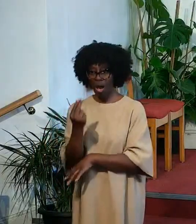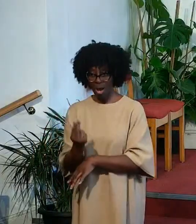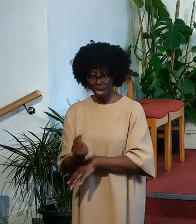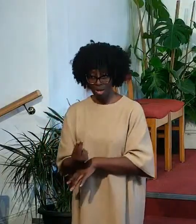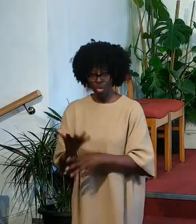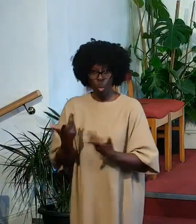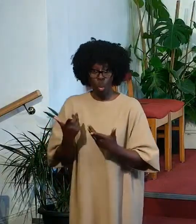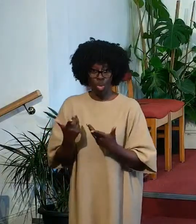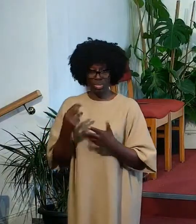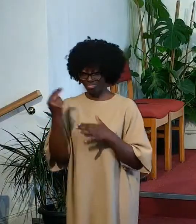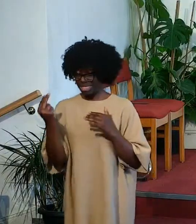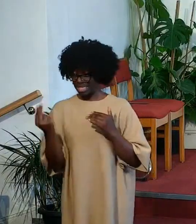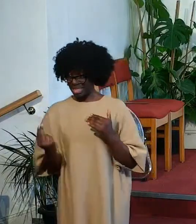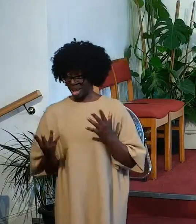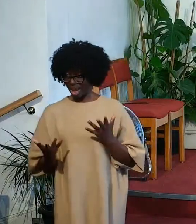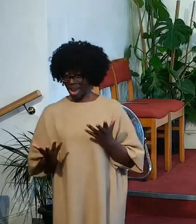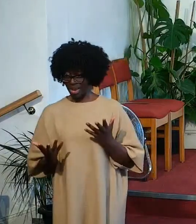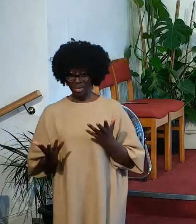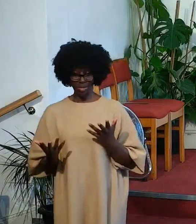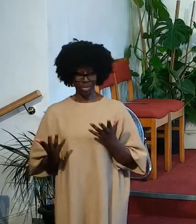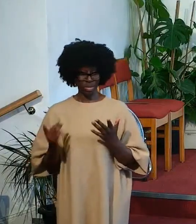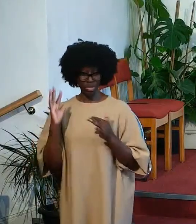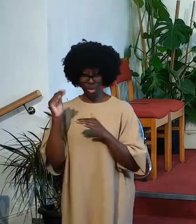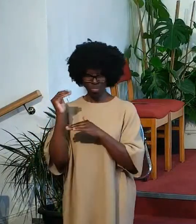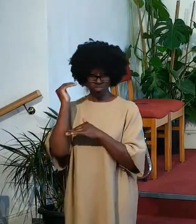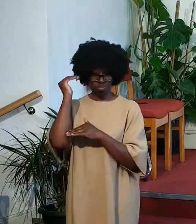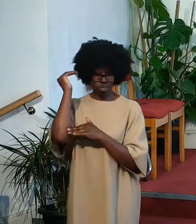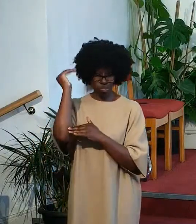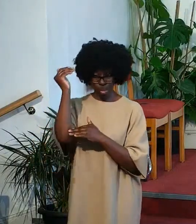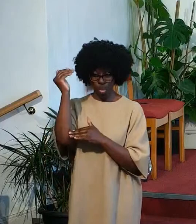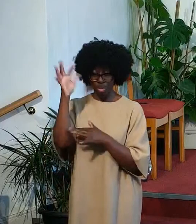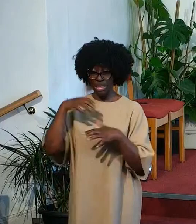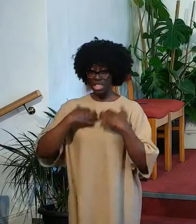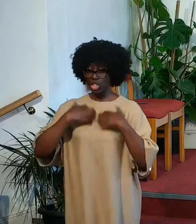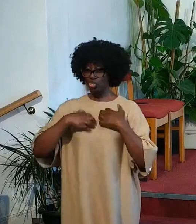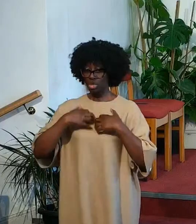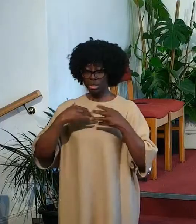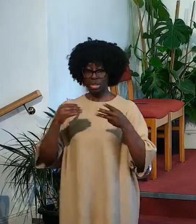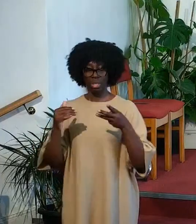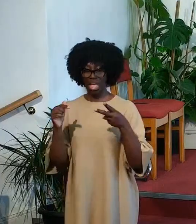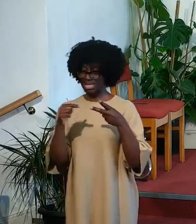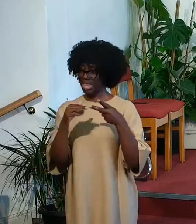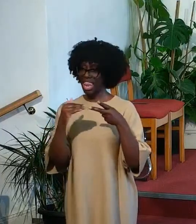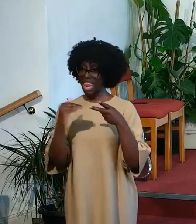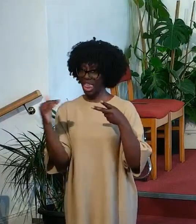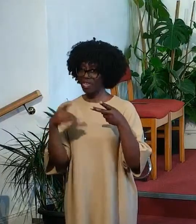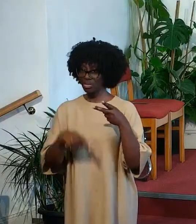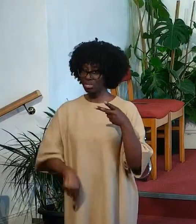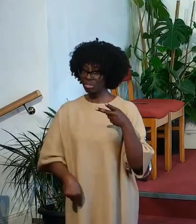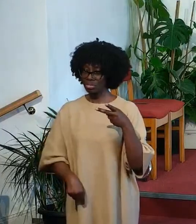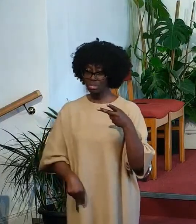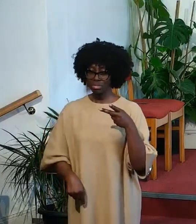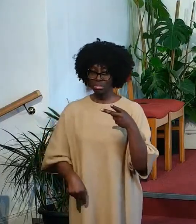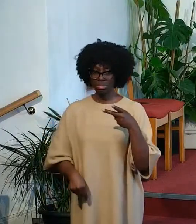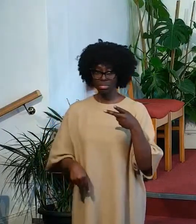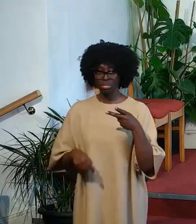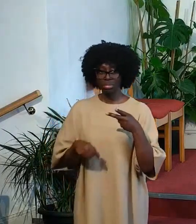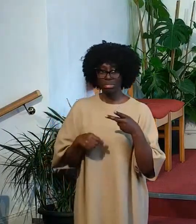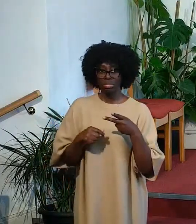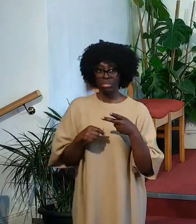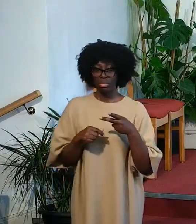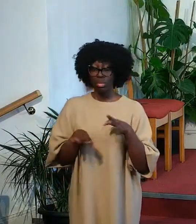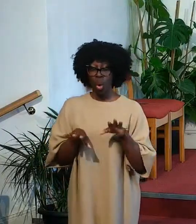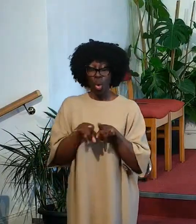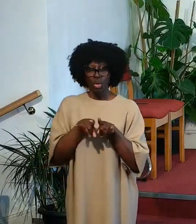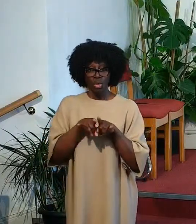and design. Very highly specialized in their interests. Okay, level 2, again, continuing. You